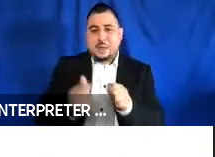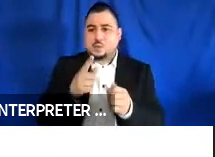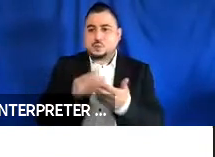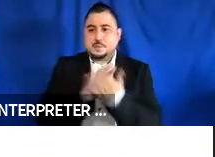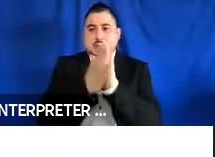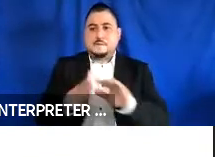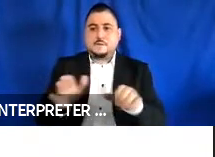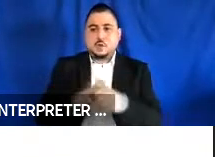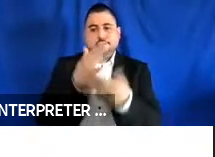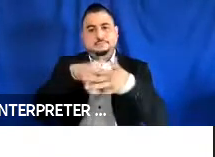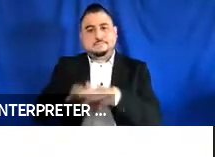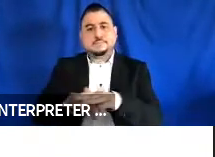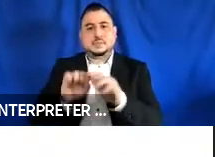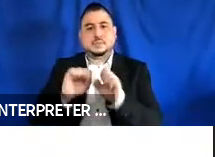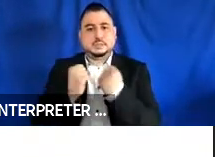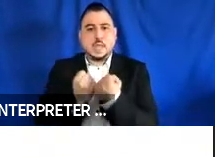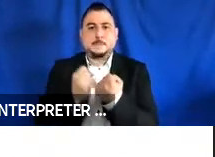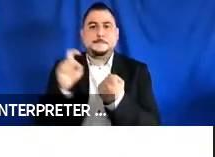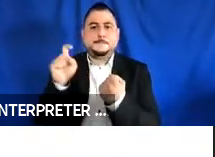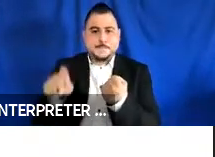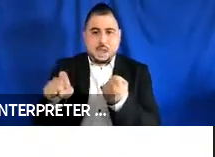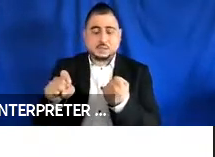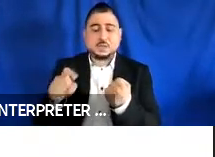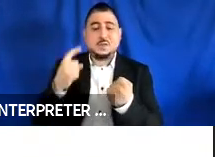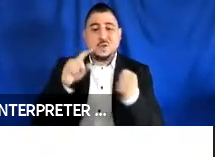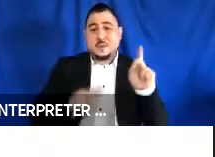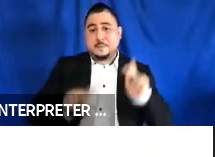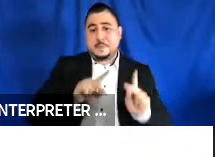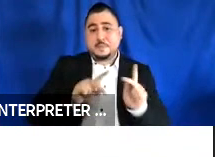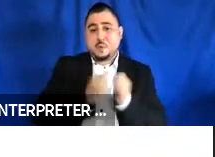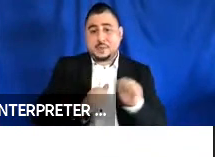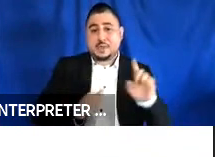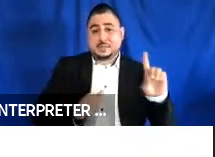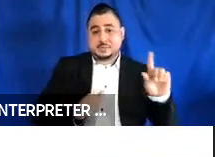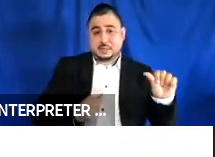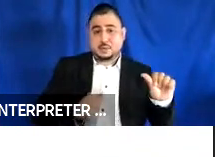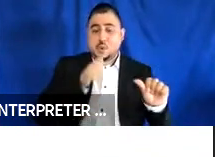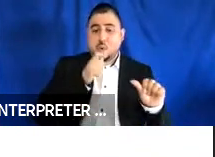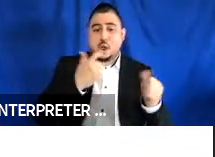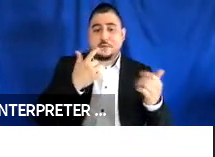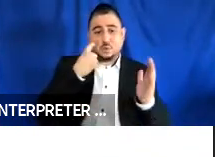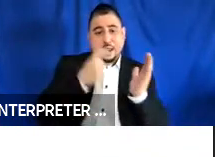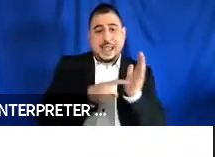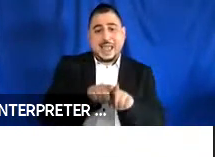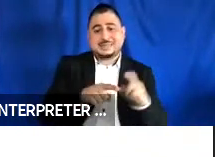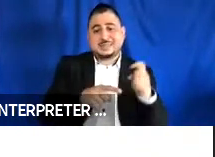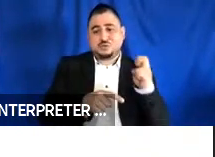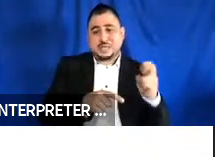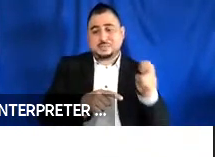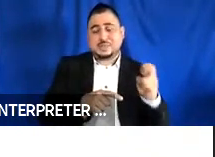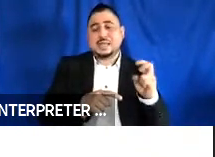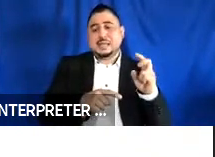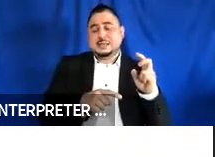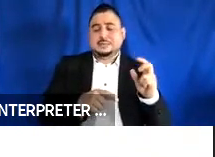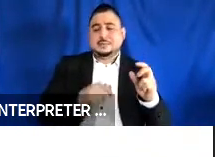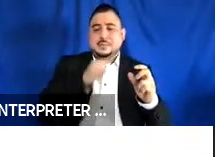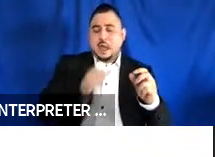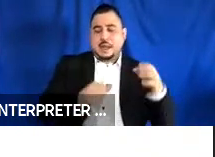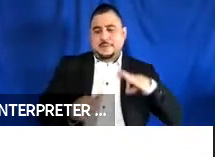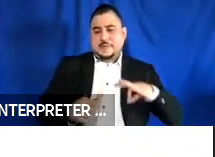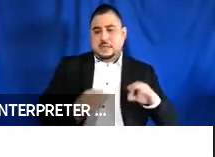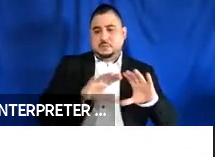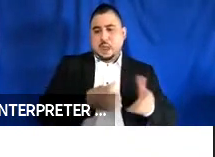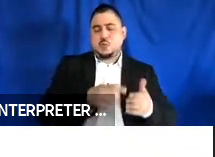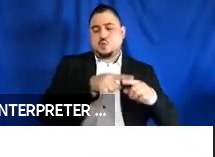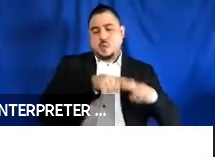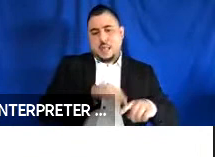fully integrated into society. And for persons with disability who are recognized as a transportation disadvantaged population,